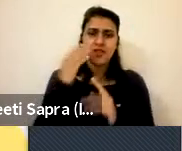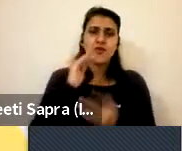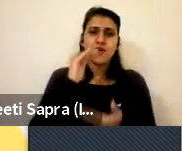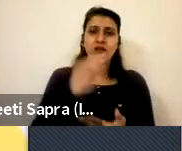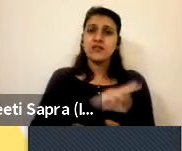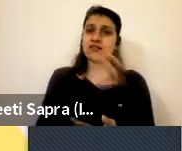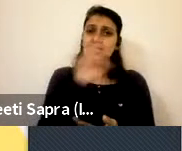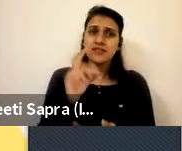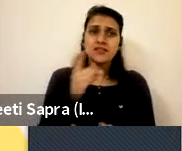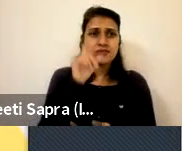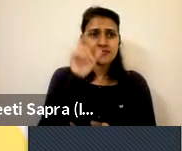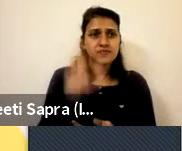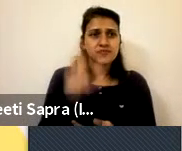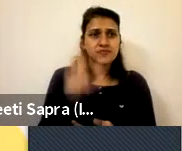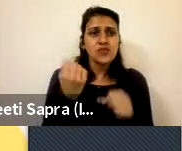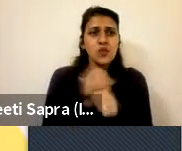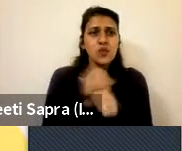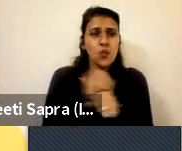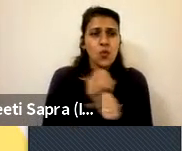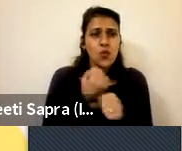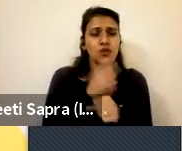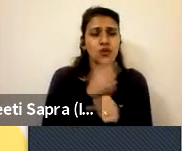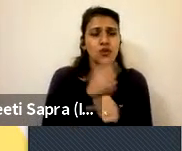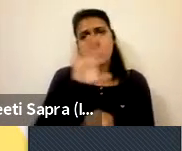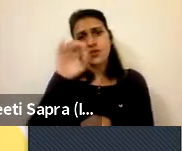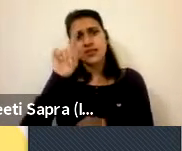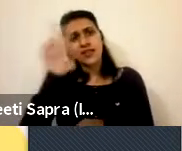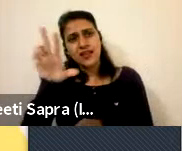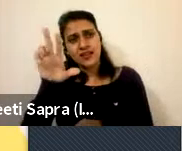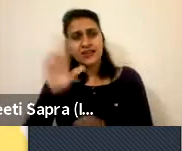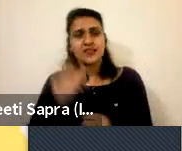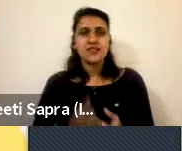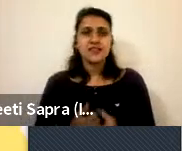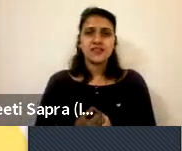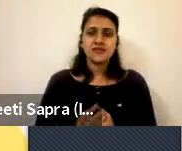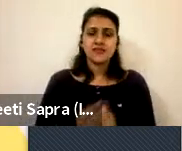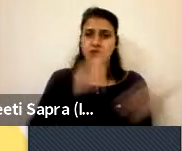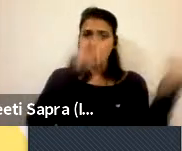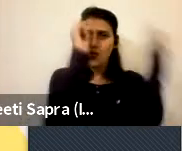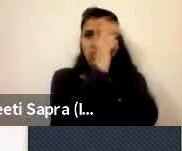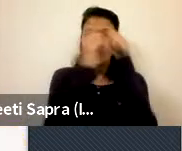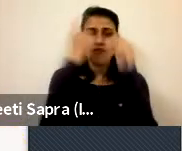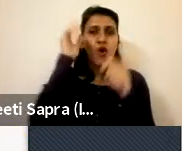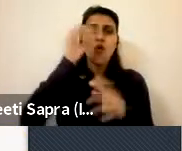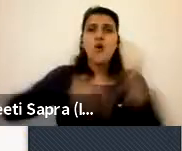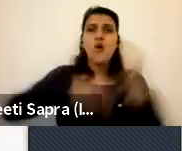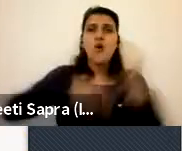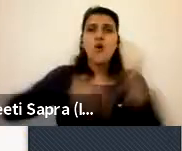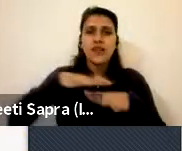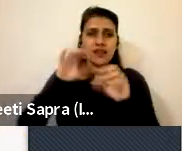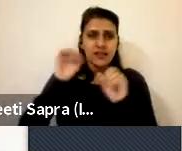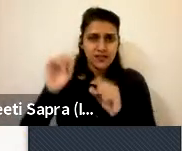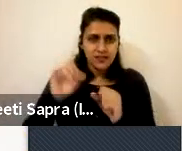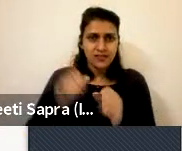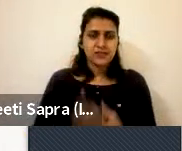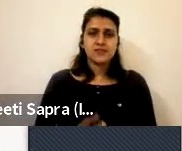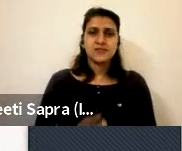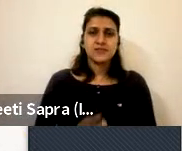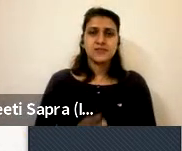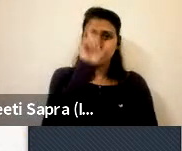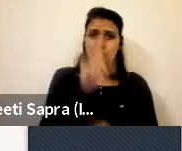Hypermarket Private Limited, winner 2018, role model organization. Diathono